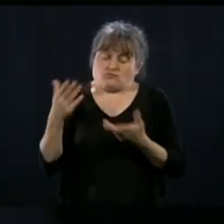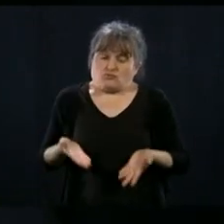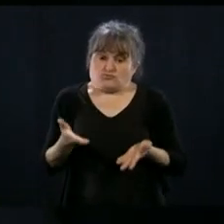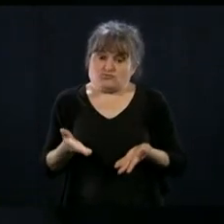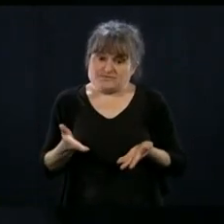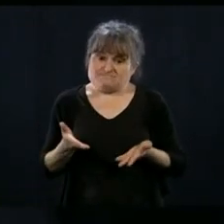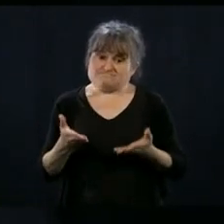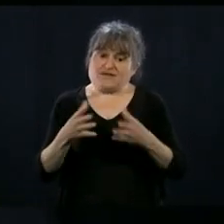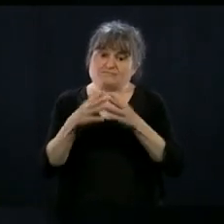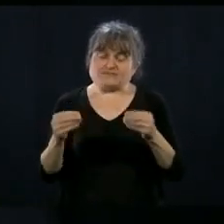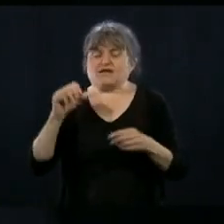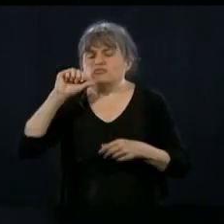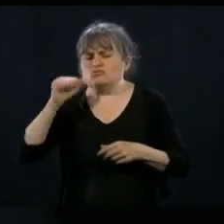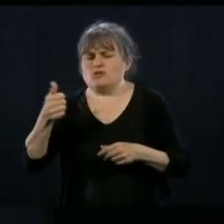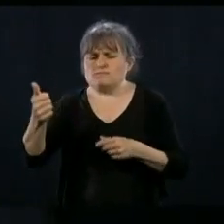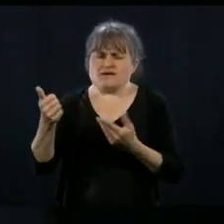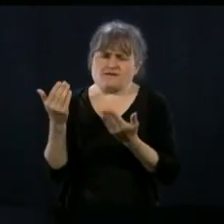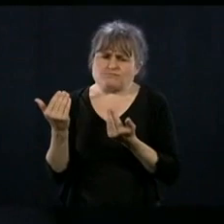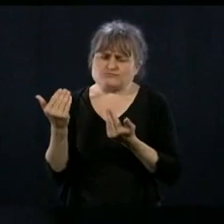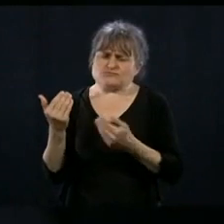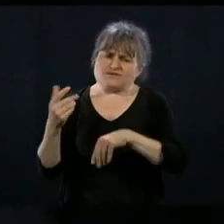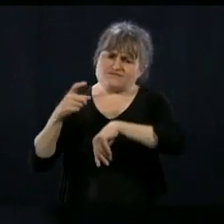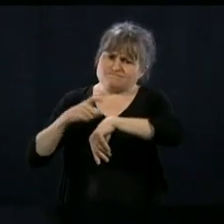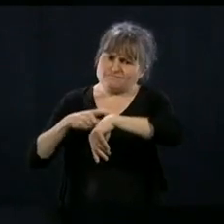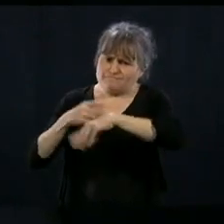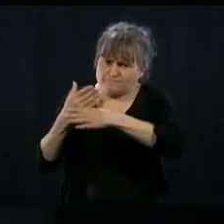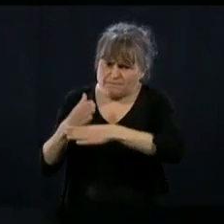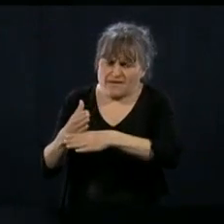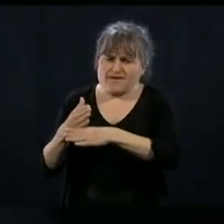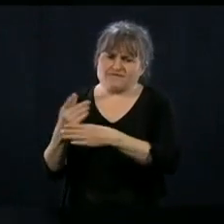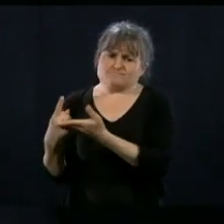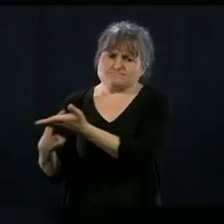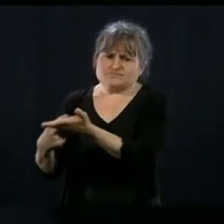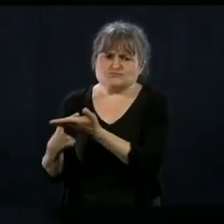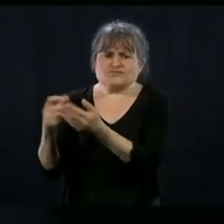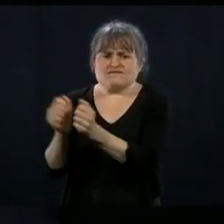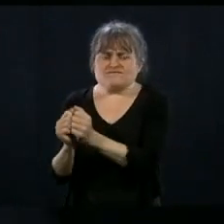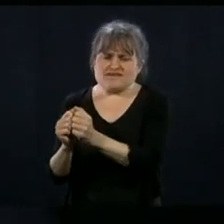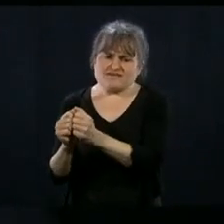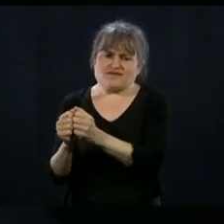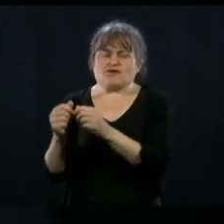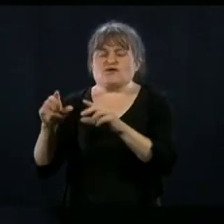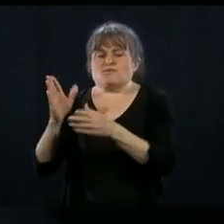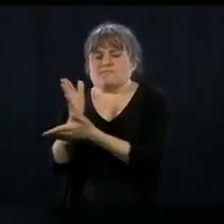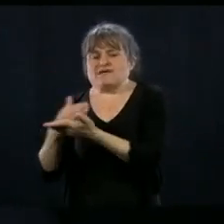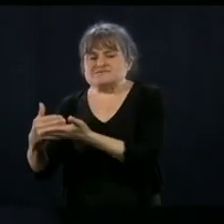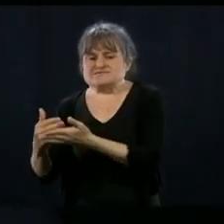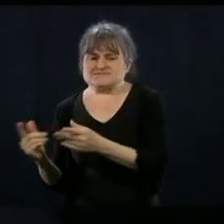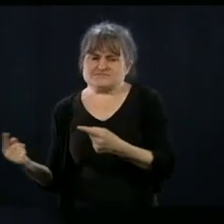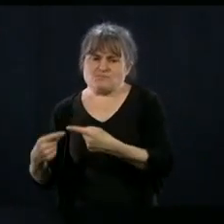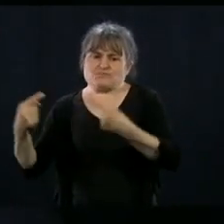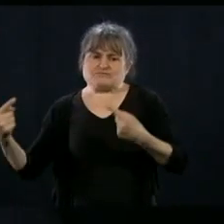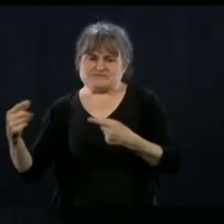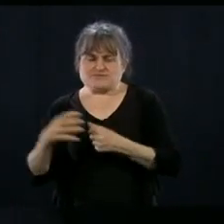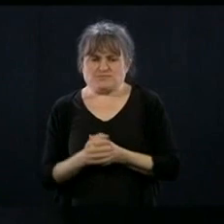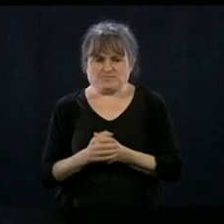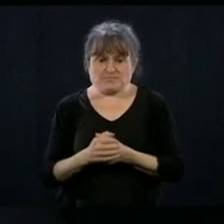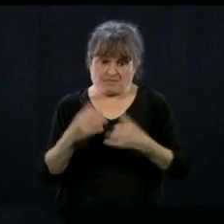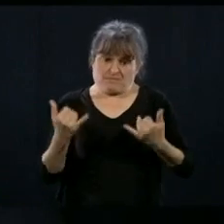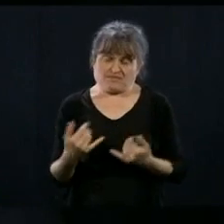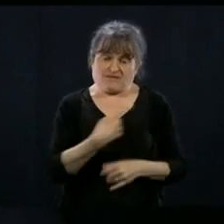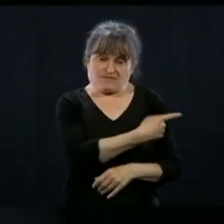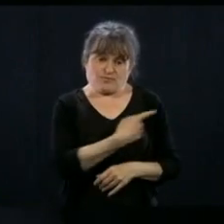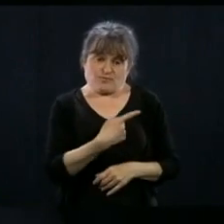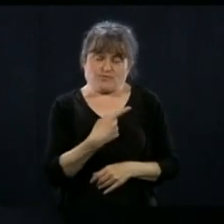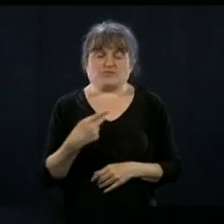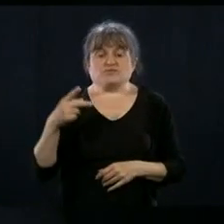day tomorrow with the opposition and has to get ready. So I am with Dr. Arruda, who is further than 2